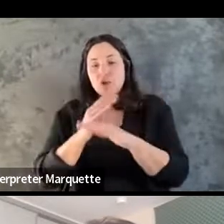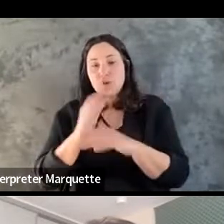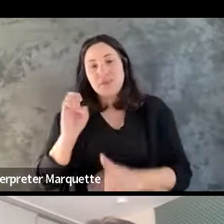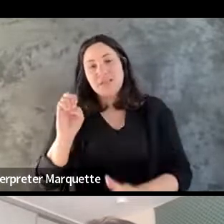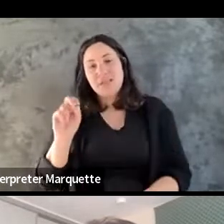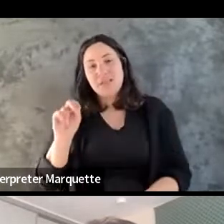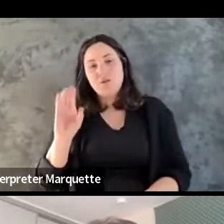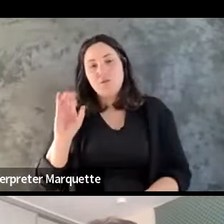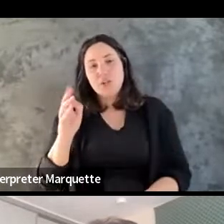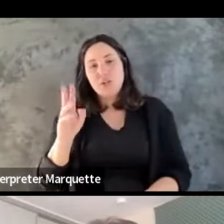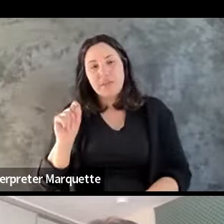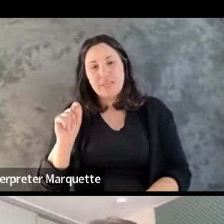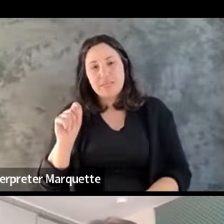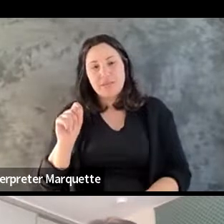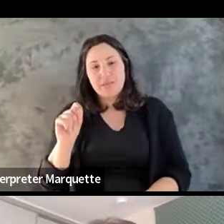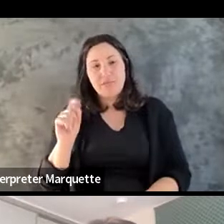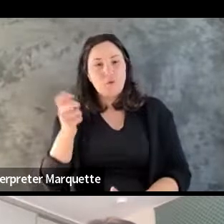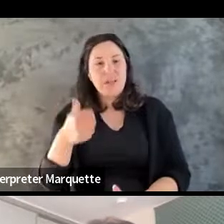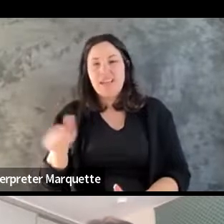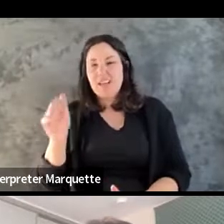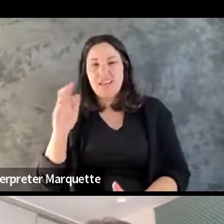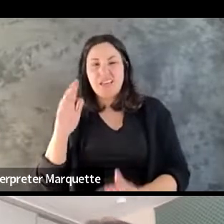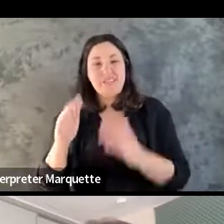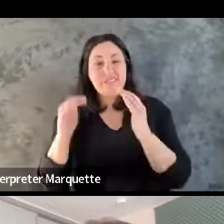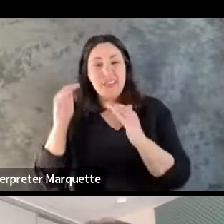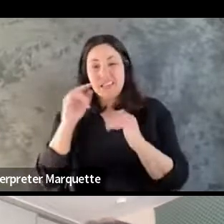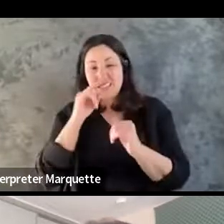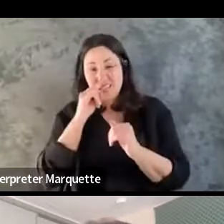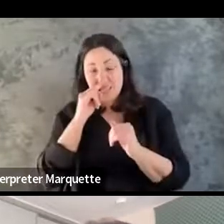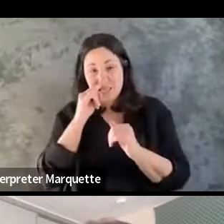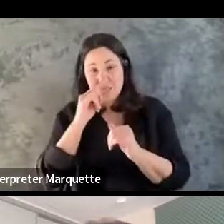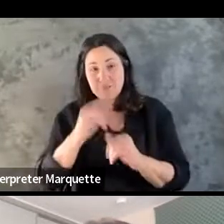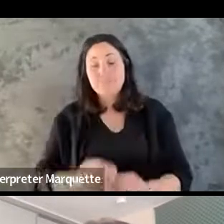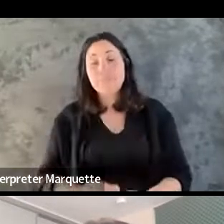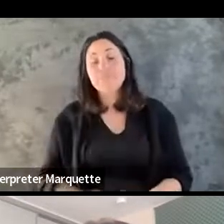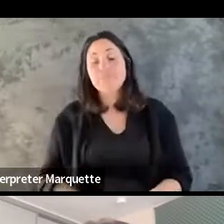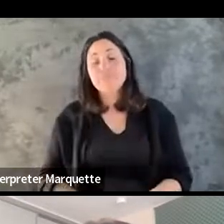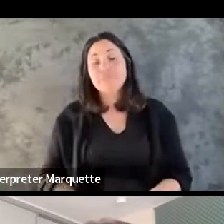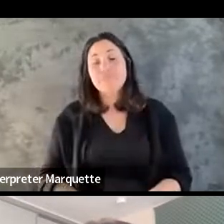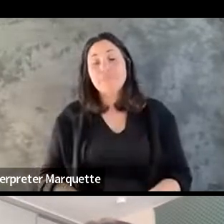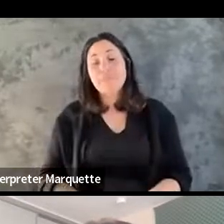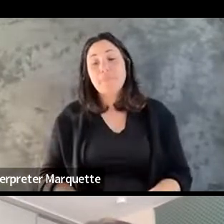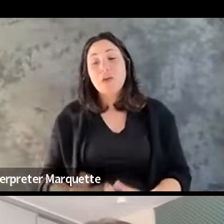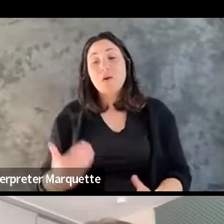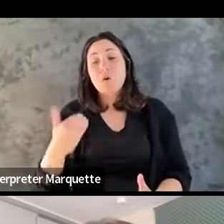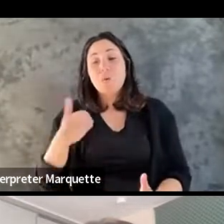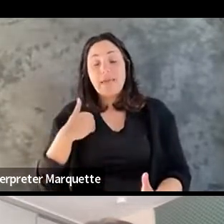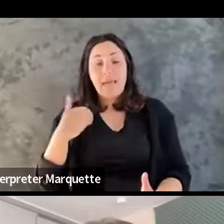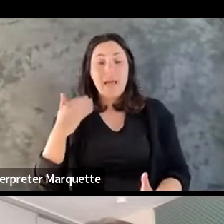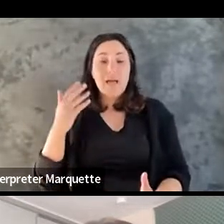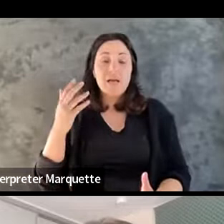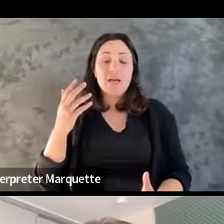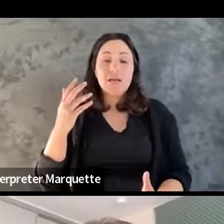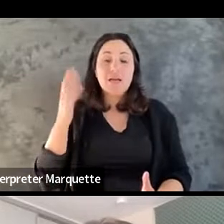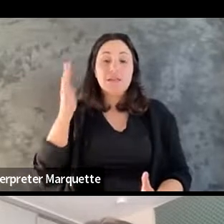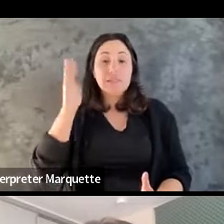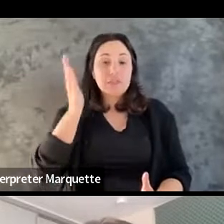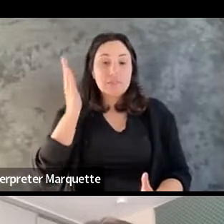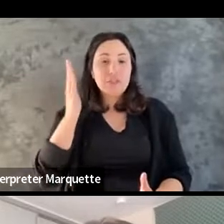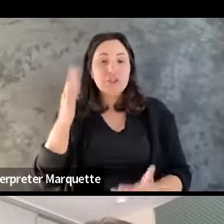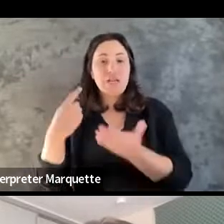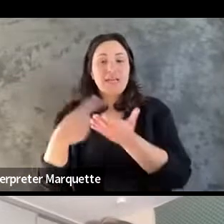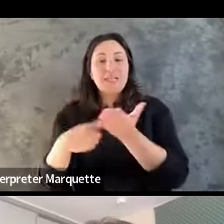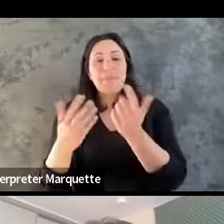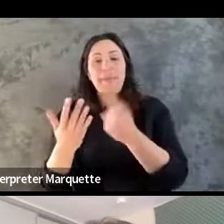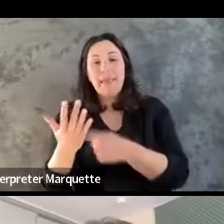piece for our advanced kids. And we developed a German speech and debate class. With